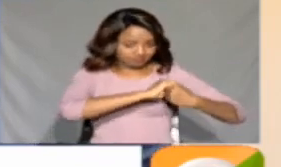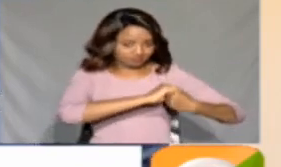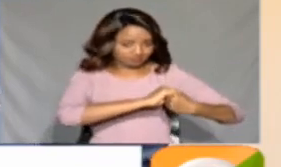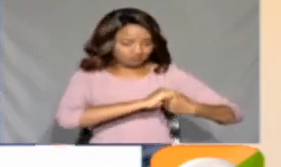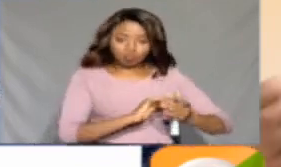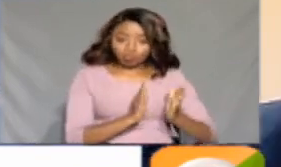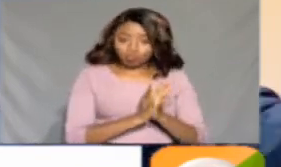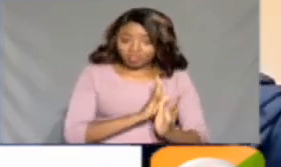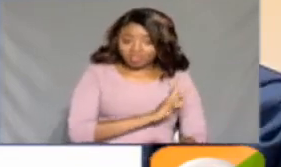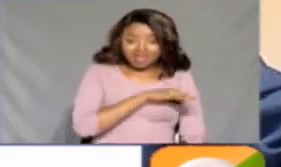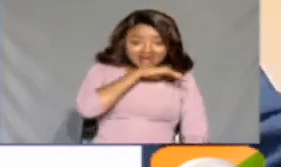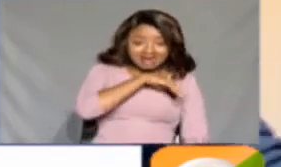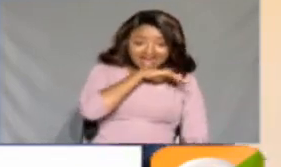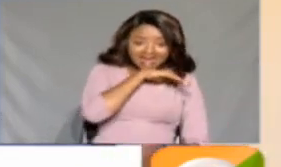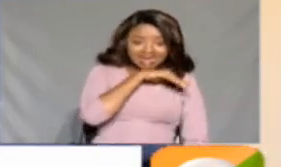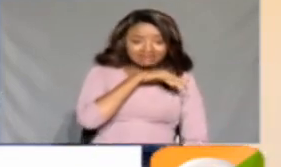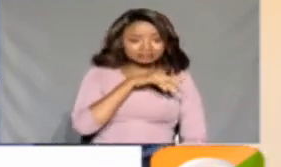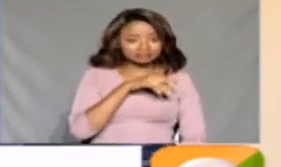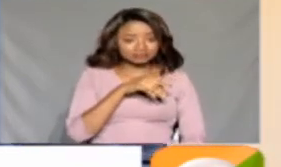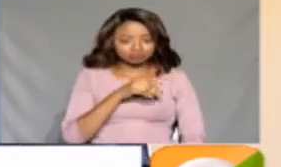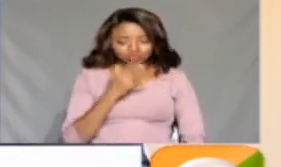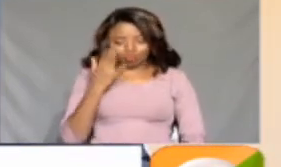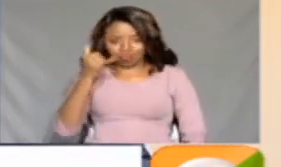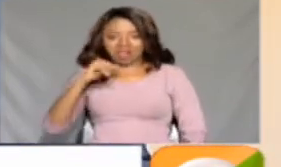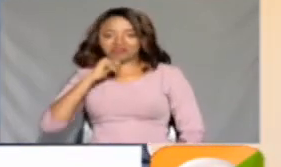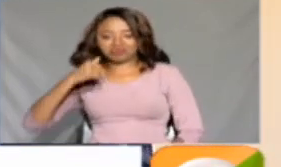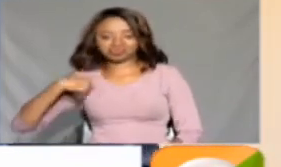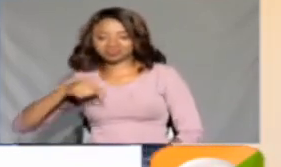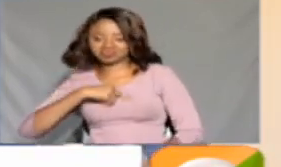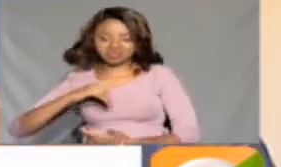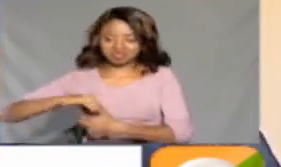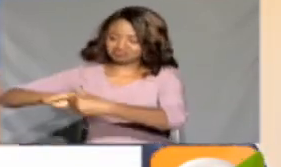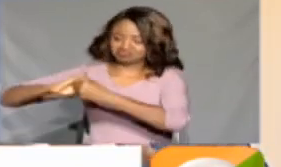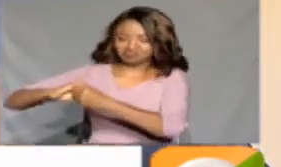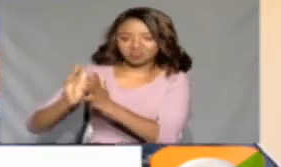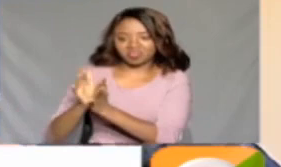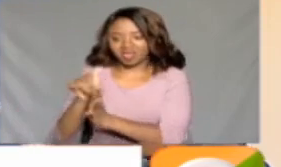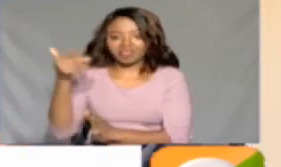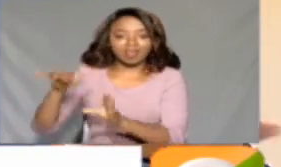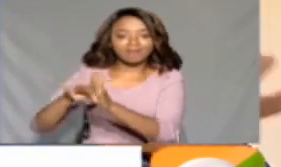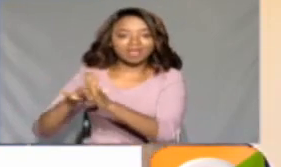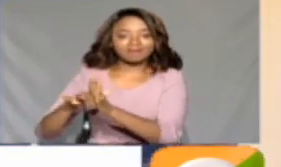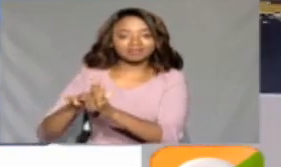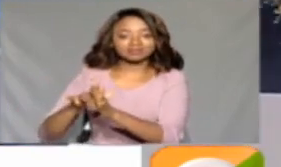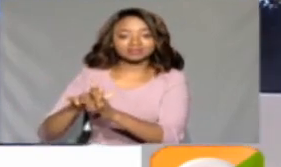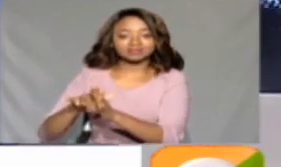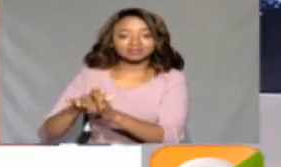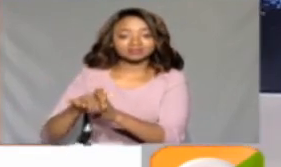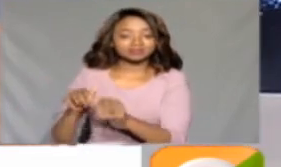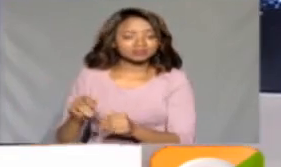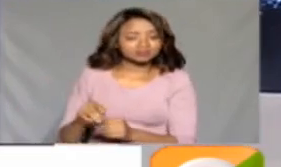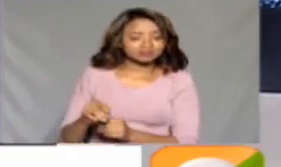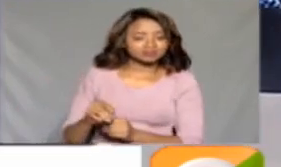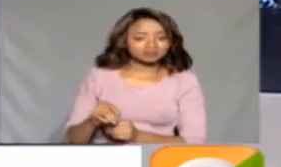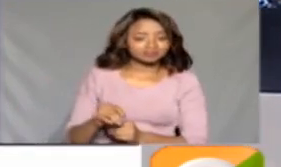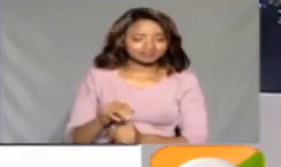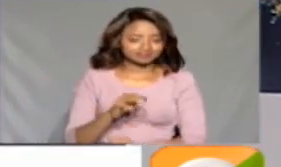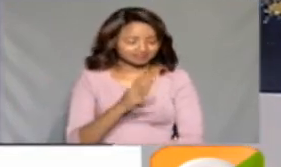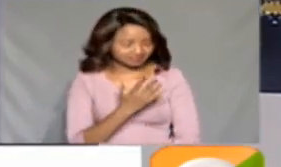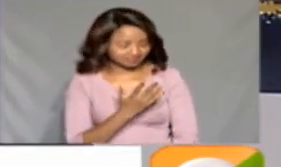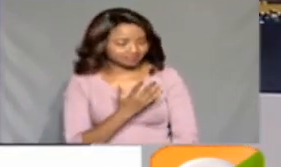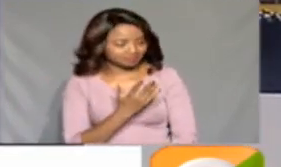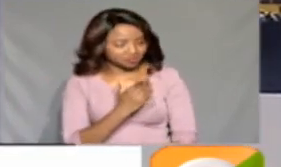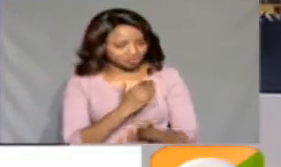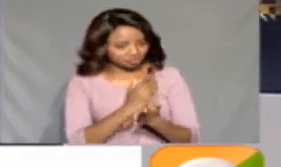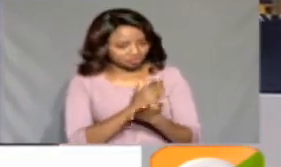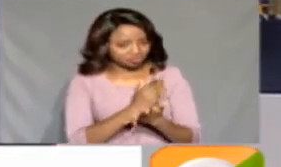Raila, what is wrong with them shaking hands with people from their other party? Okay, okay. So this is a challenge that we're facing. You're the one who quoted the law, Political Parties